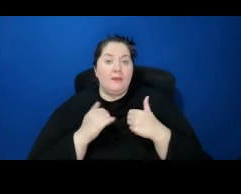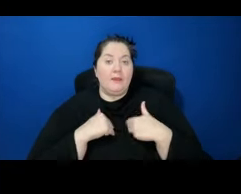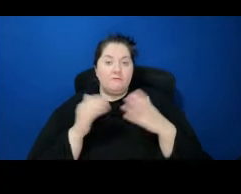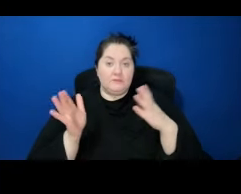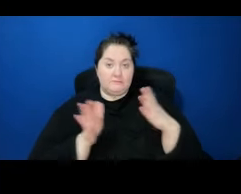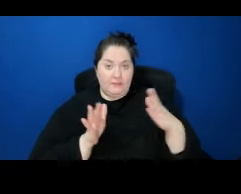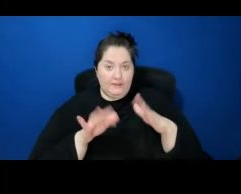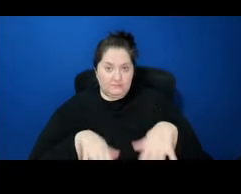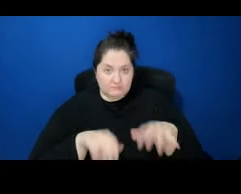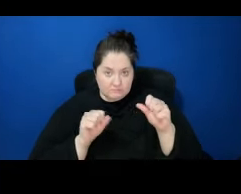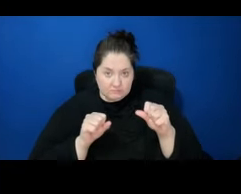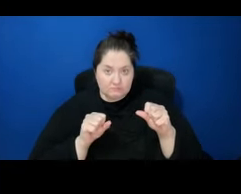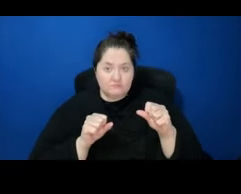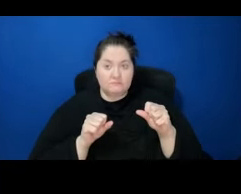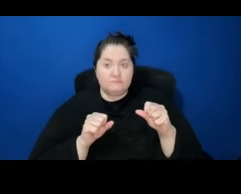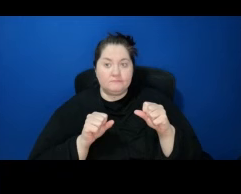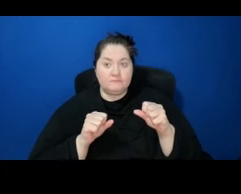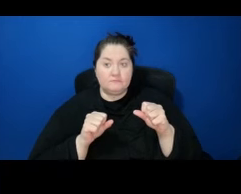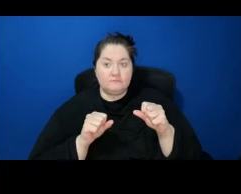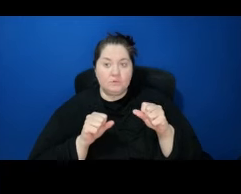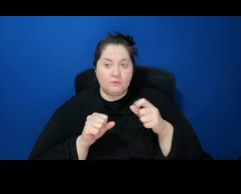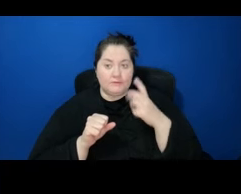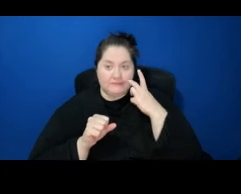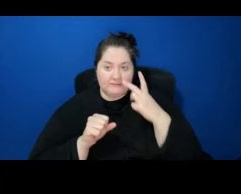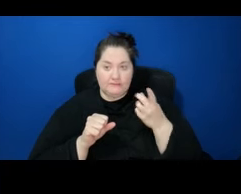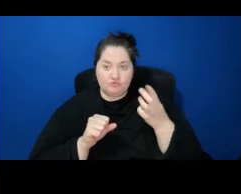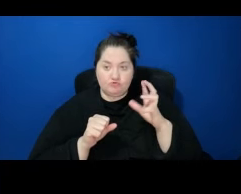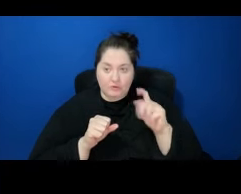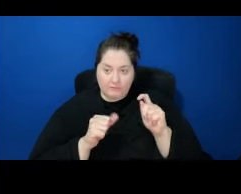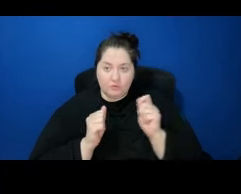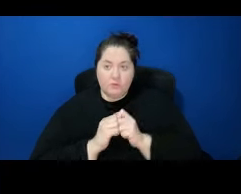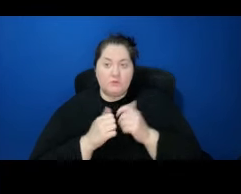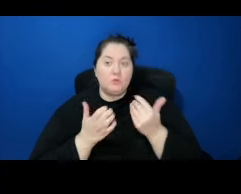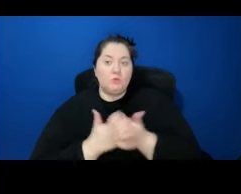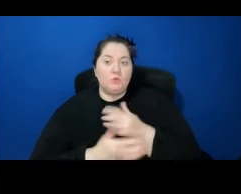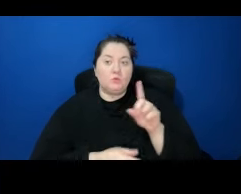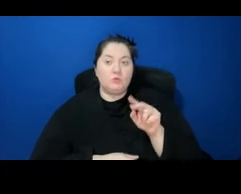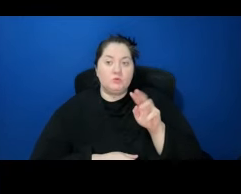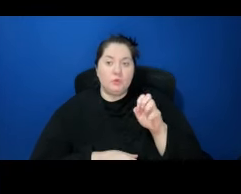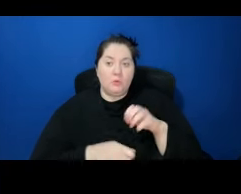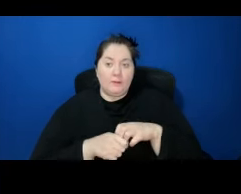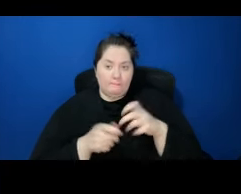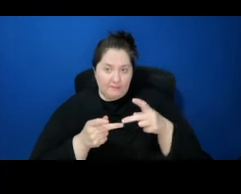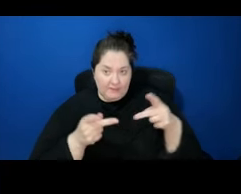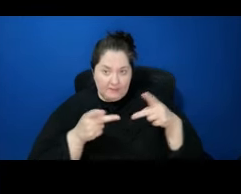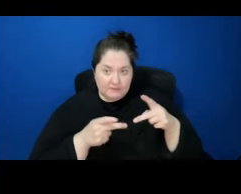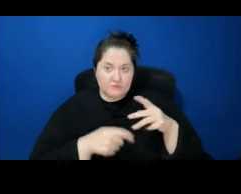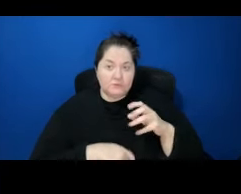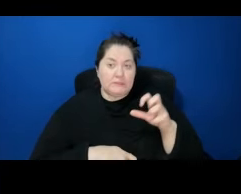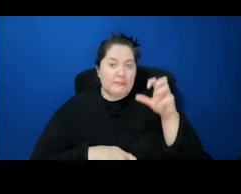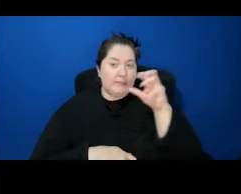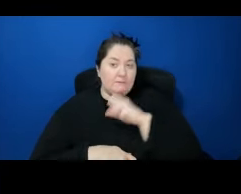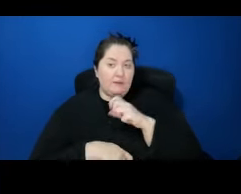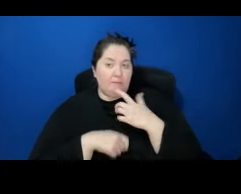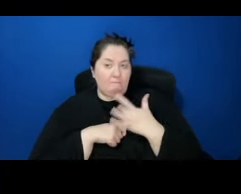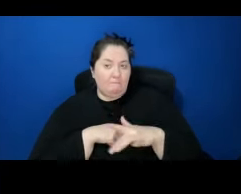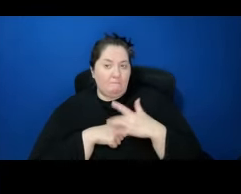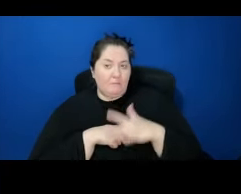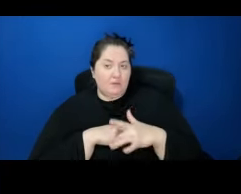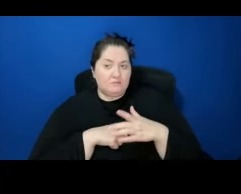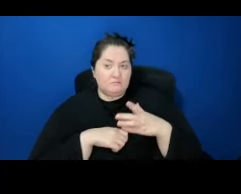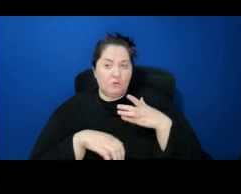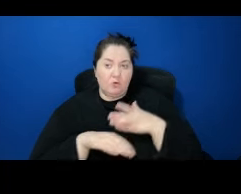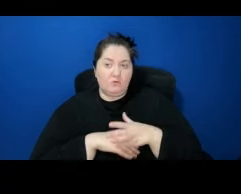adopted, if it gets adopted as you see in the draft and with the new zoning in place, we estimate that we'll have capacity well in excess